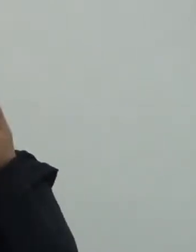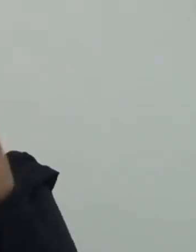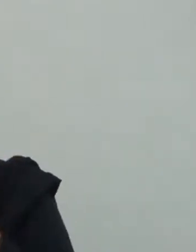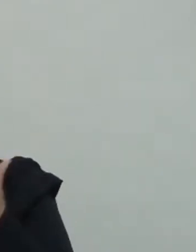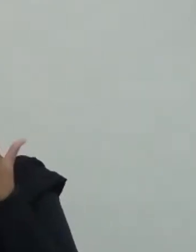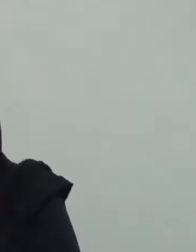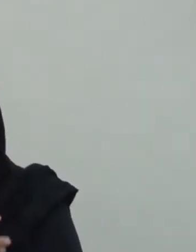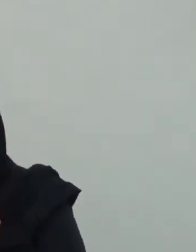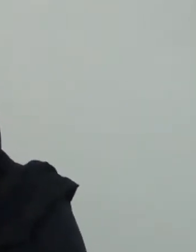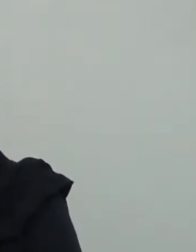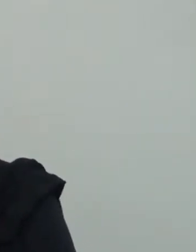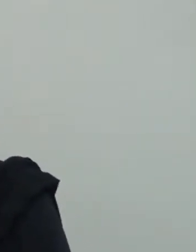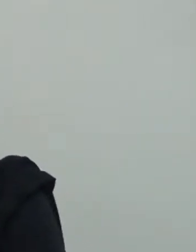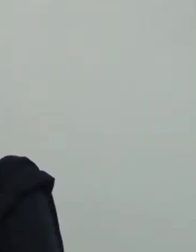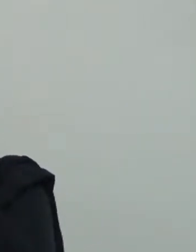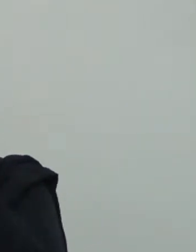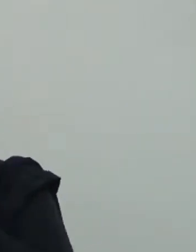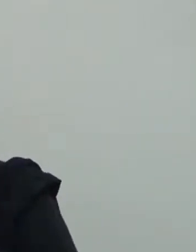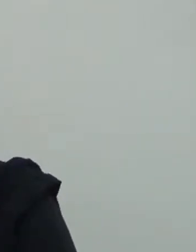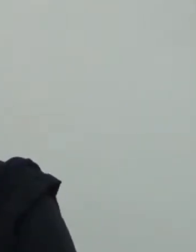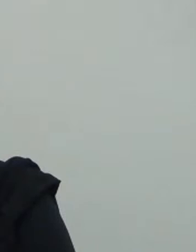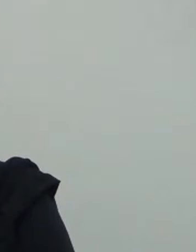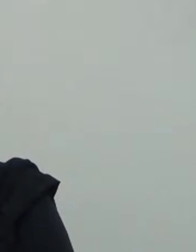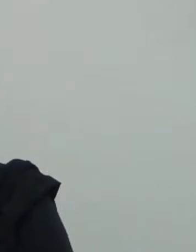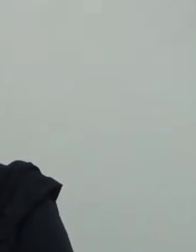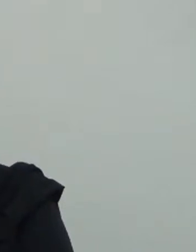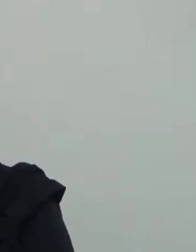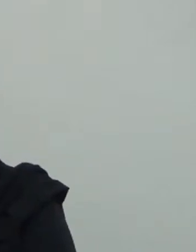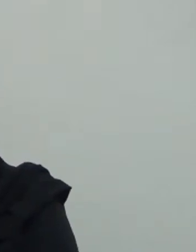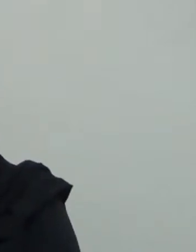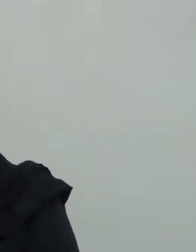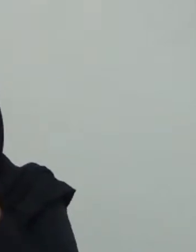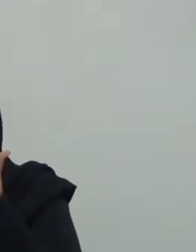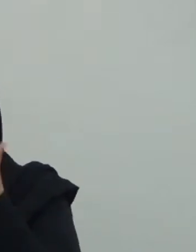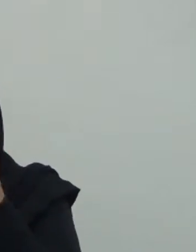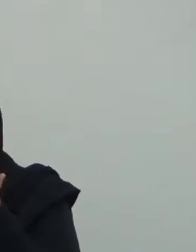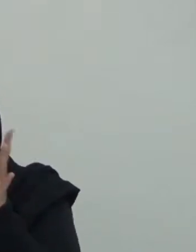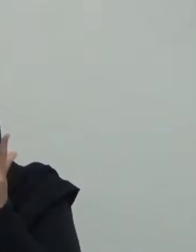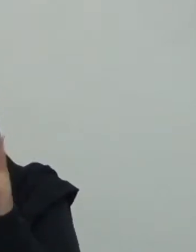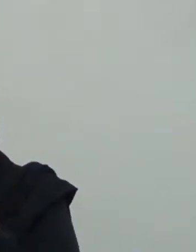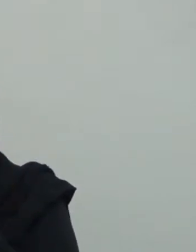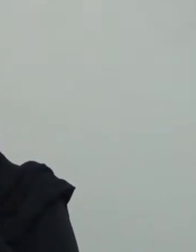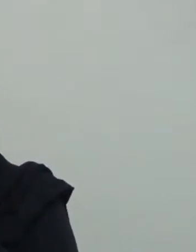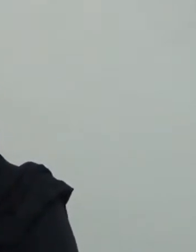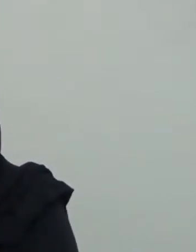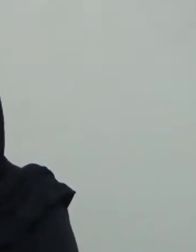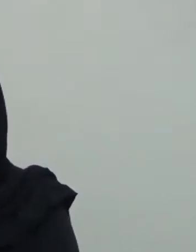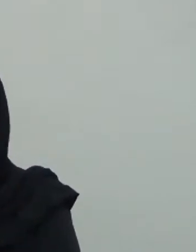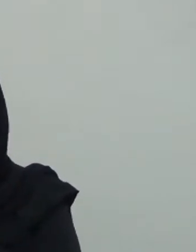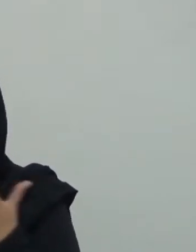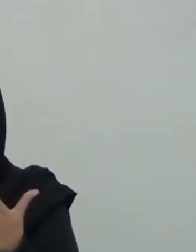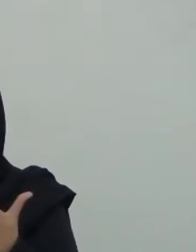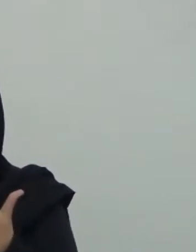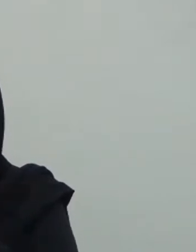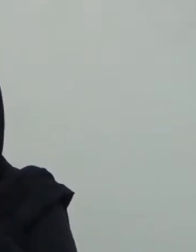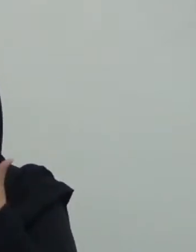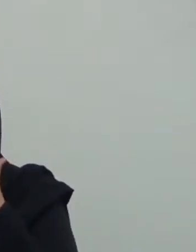it. Ahsan, Sheikh, and thank you very much for that introduction. Really appreciate that. Sheikh,